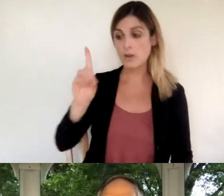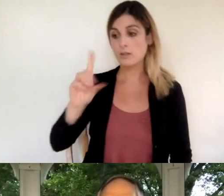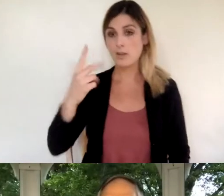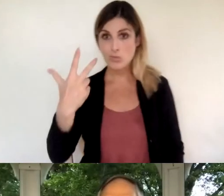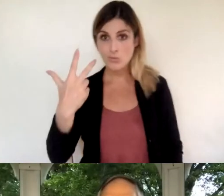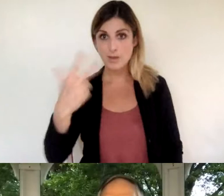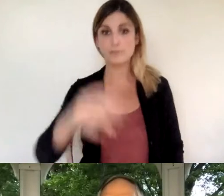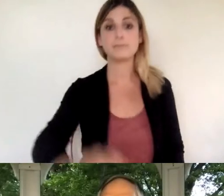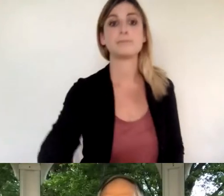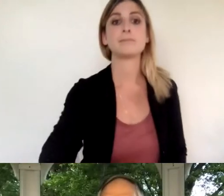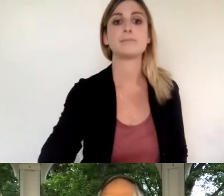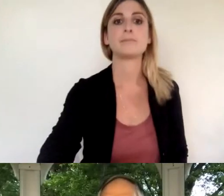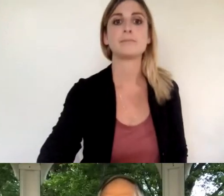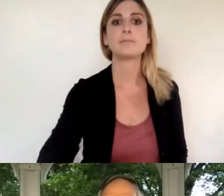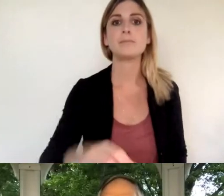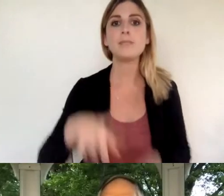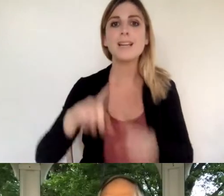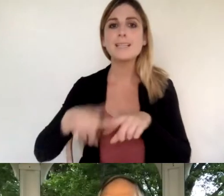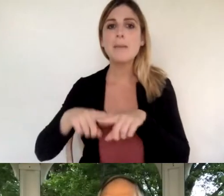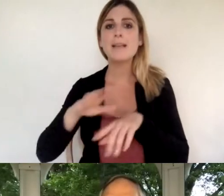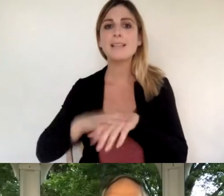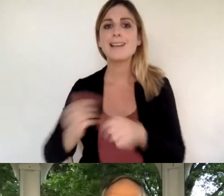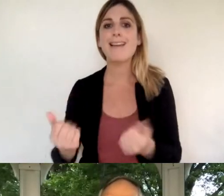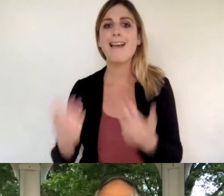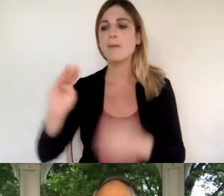I guess it would depend on how much they're taking.